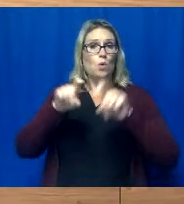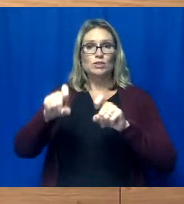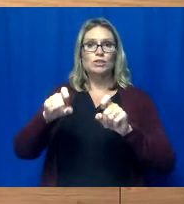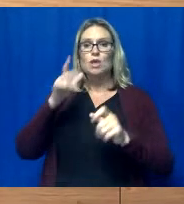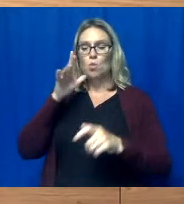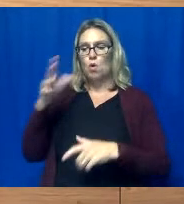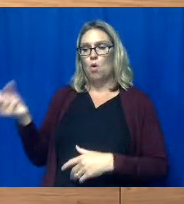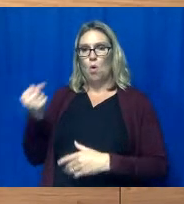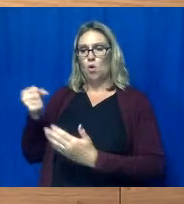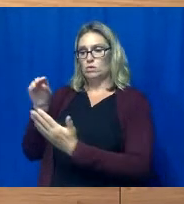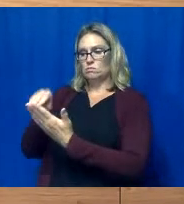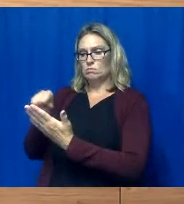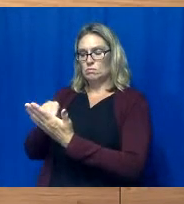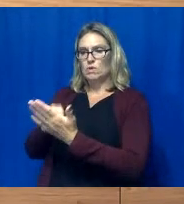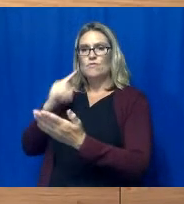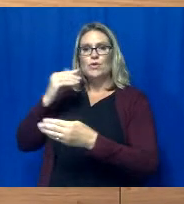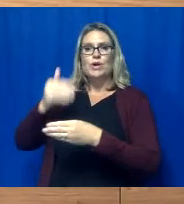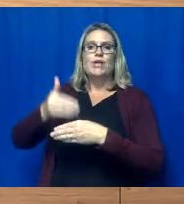yet.